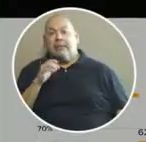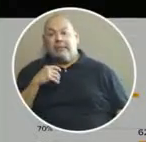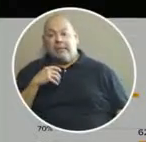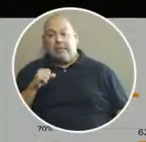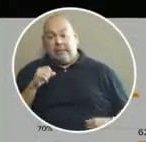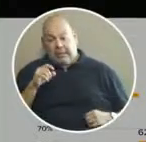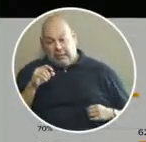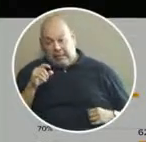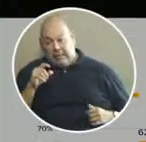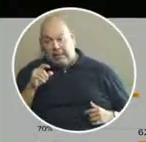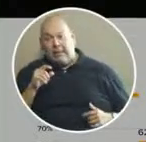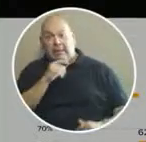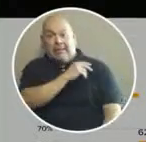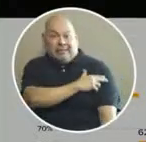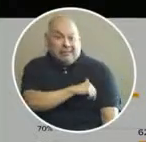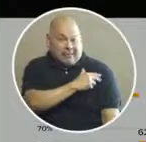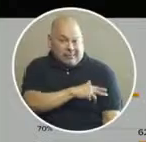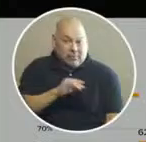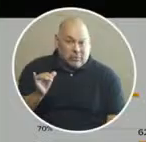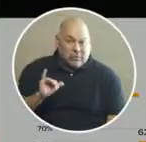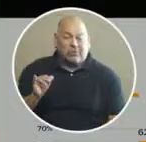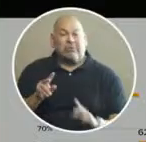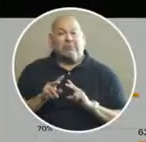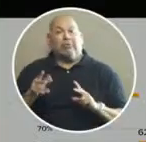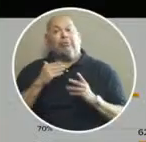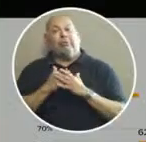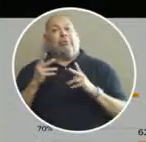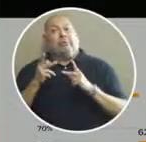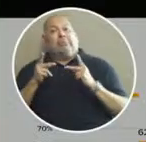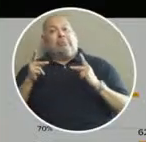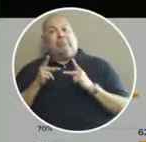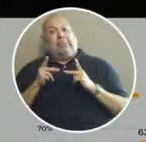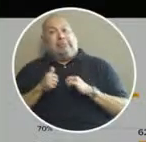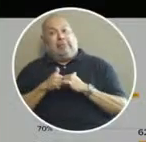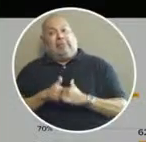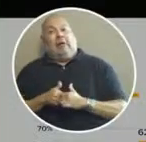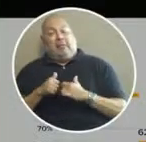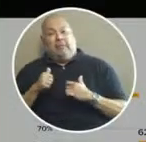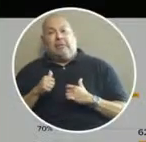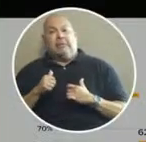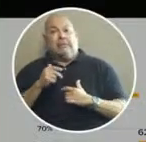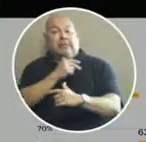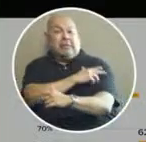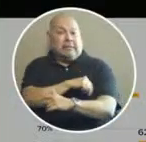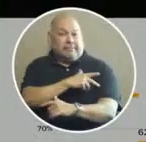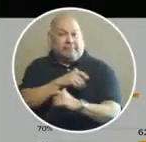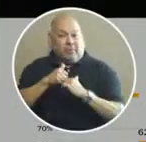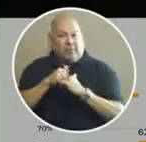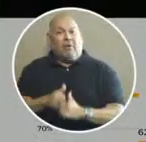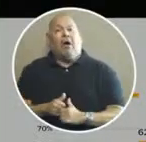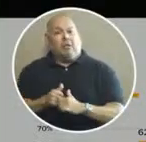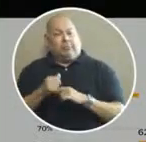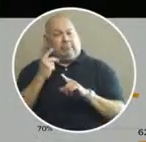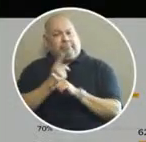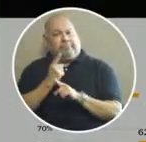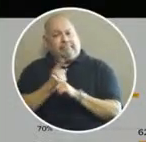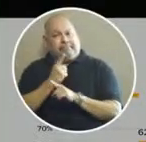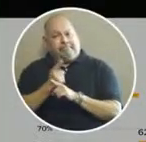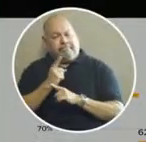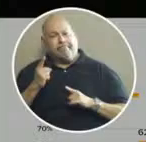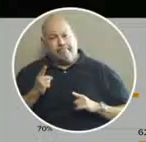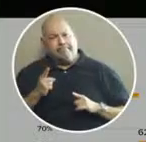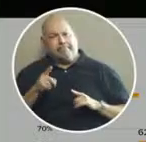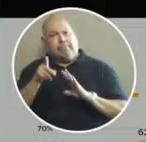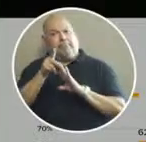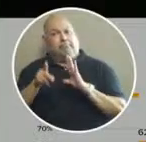healthcare facilities are a very good place, and they're following a lot of infection control protocols that will be able